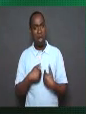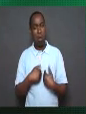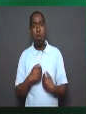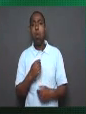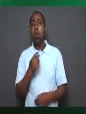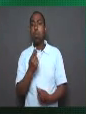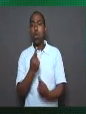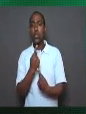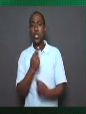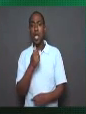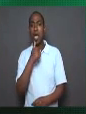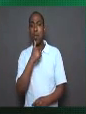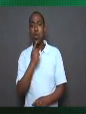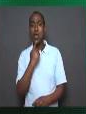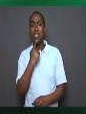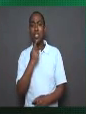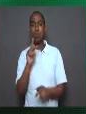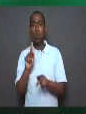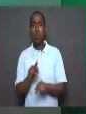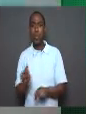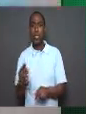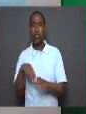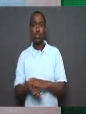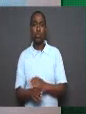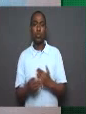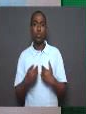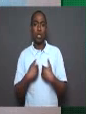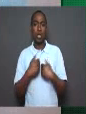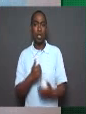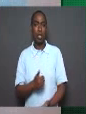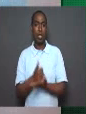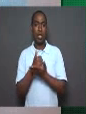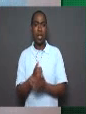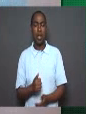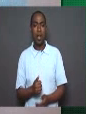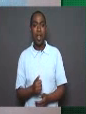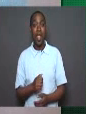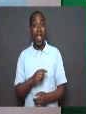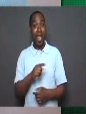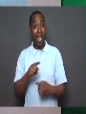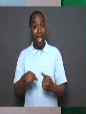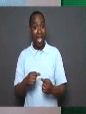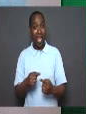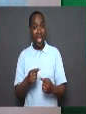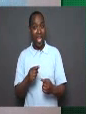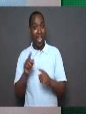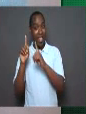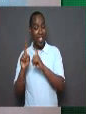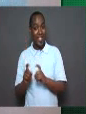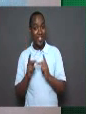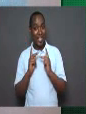acid in the peptide. To conduct this test, the